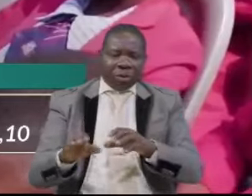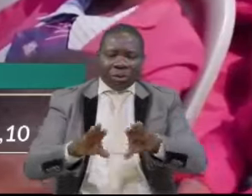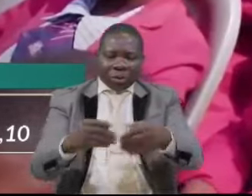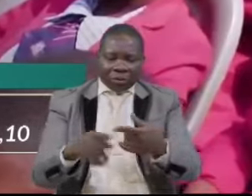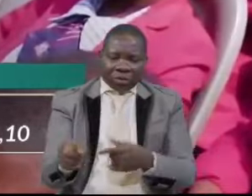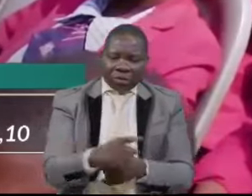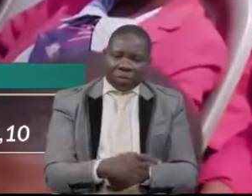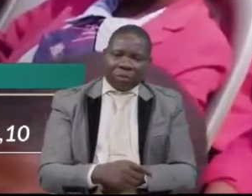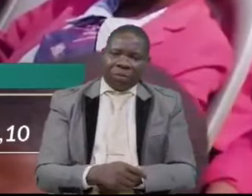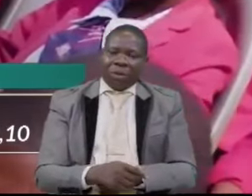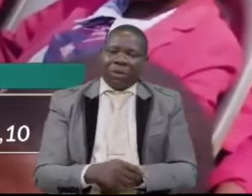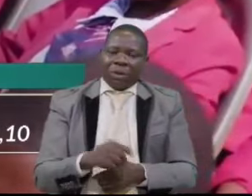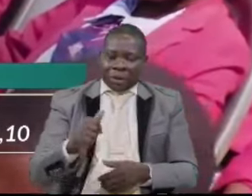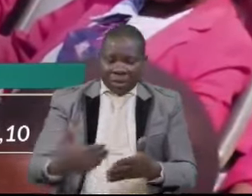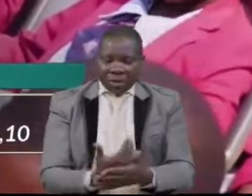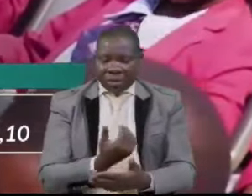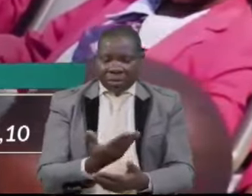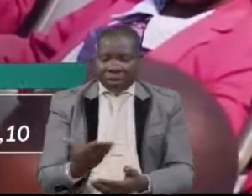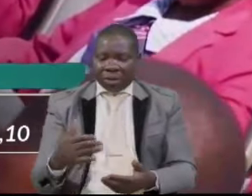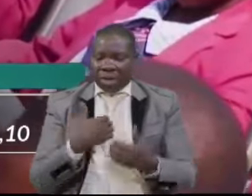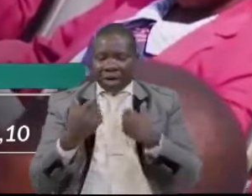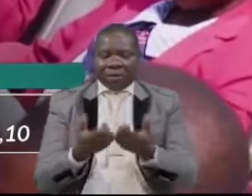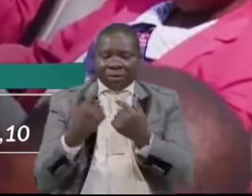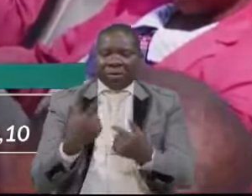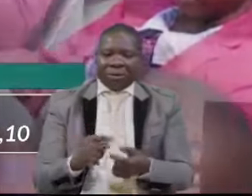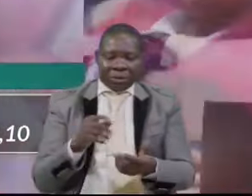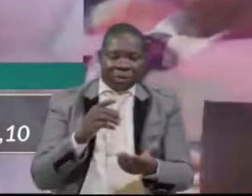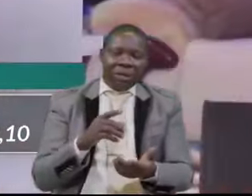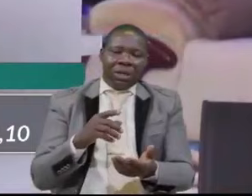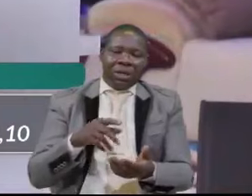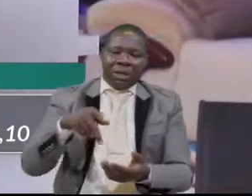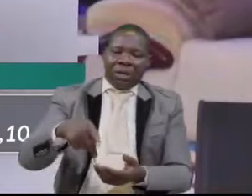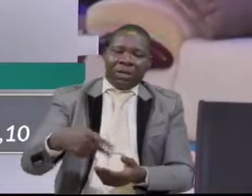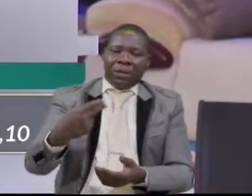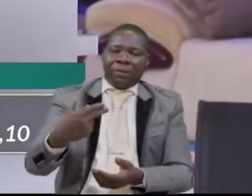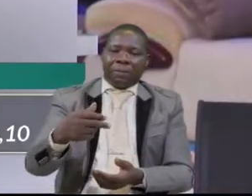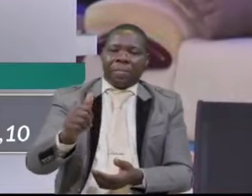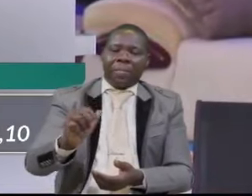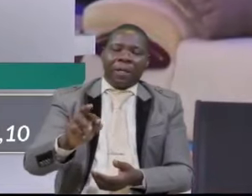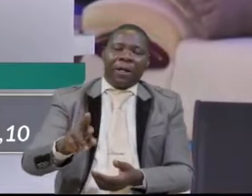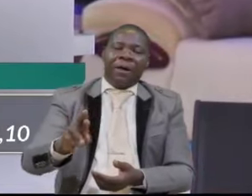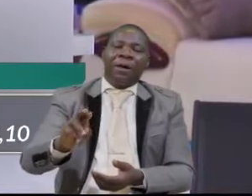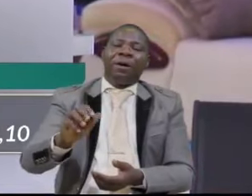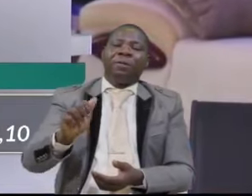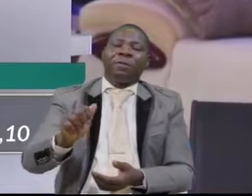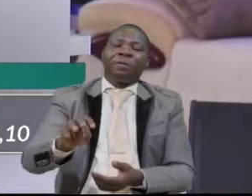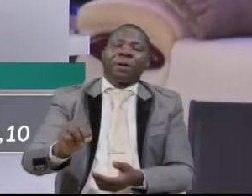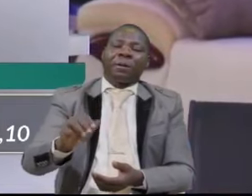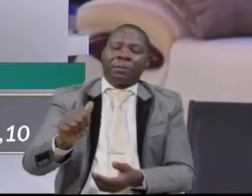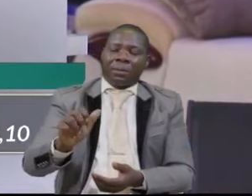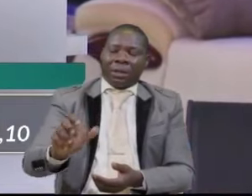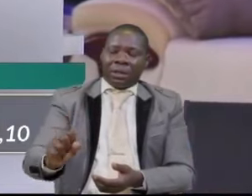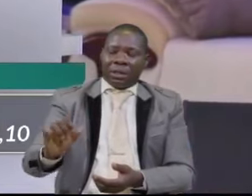has come, the pharmacies are not standing still, and they're producing something, and the medical journal is